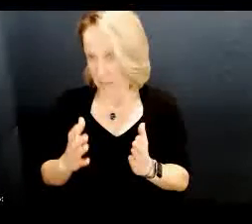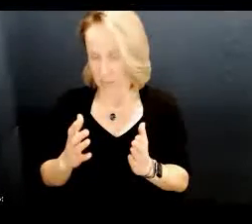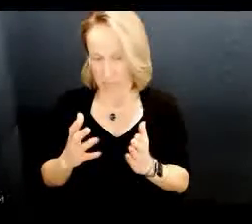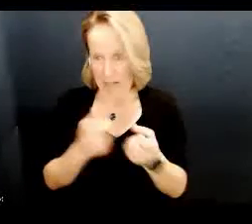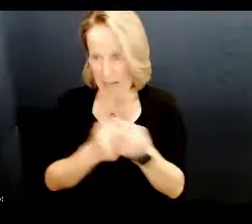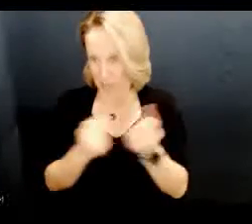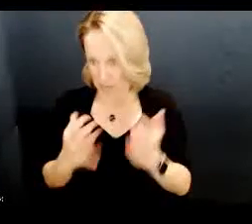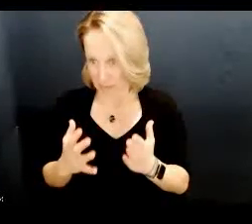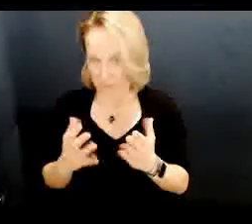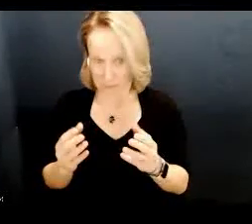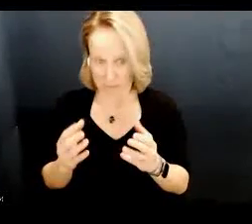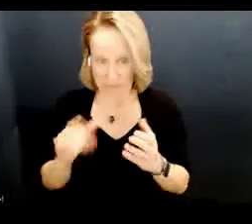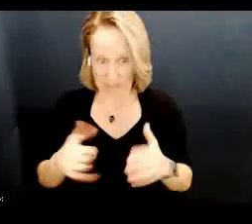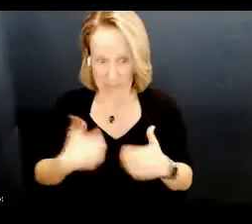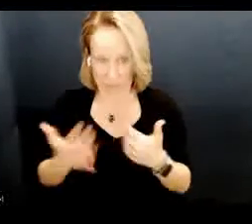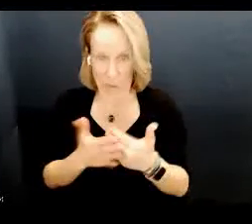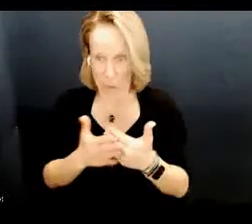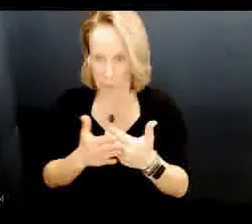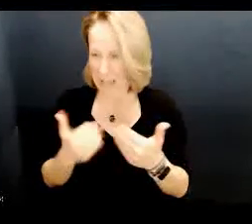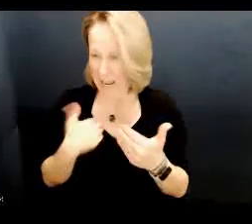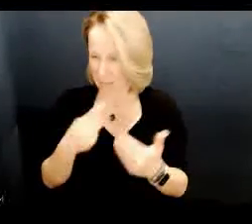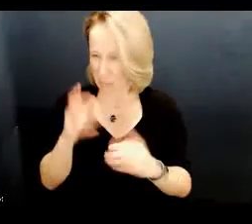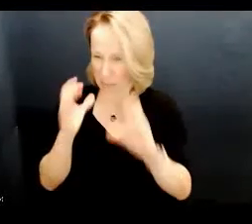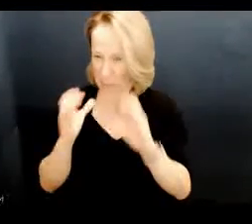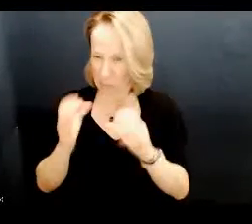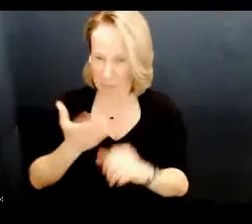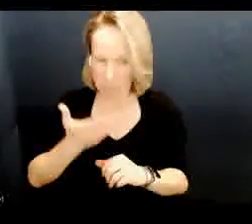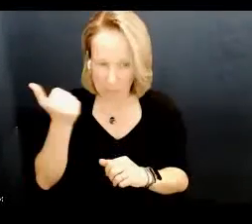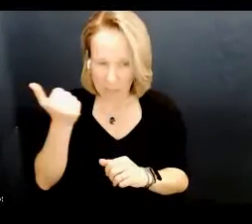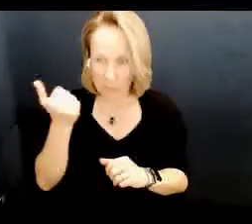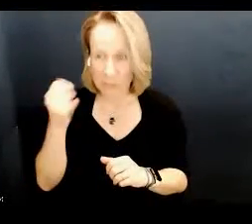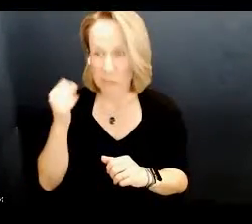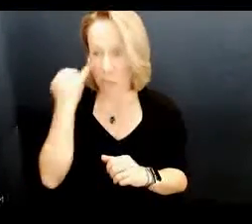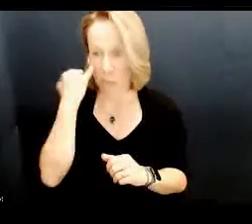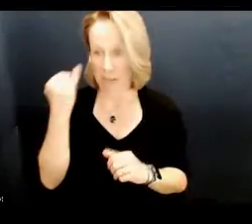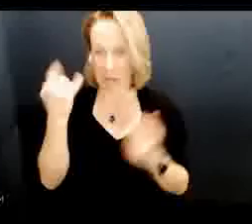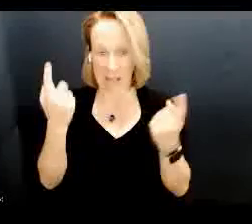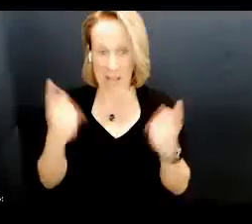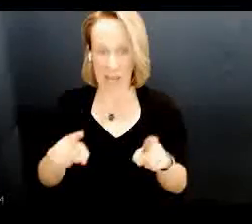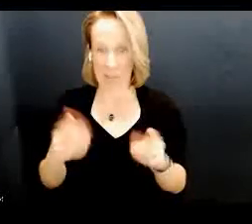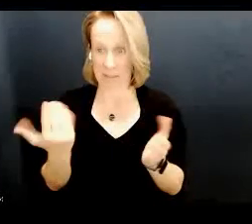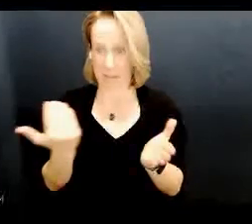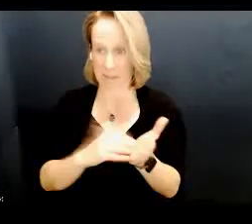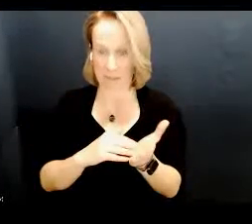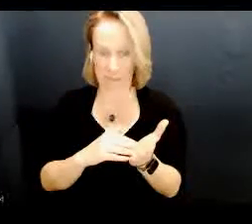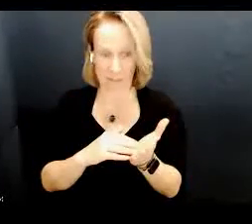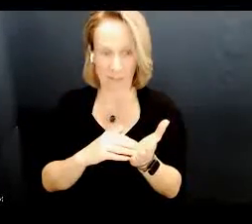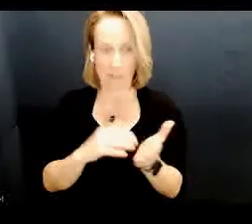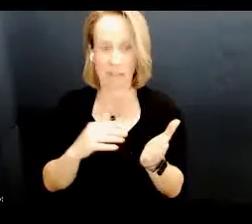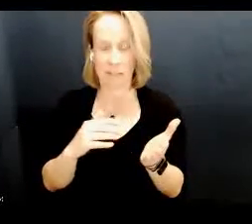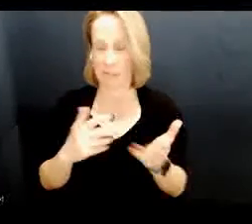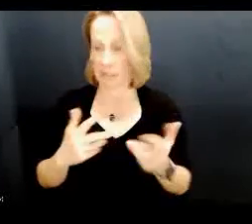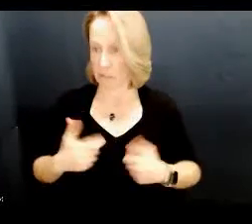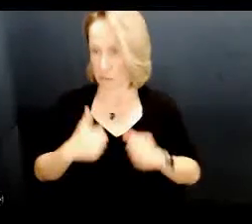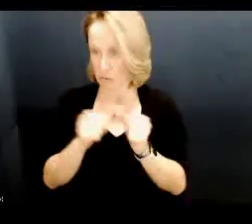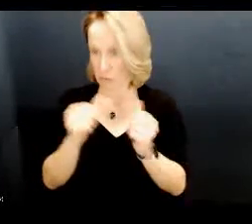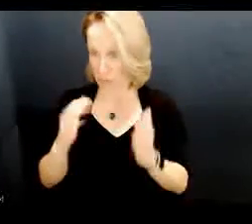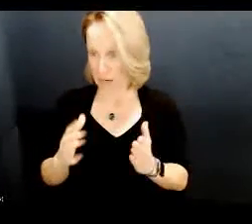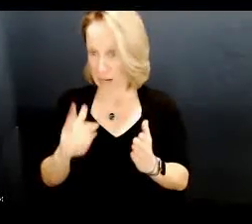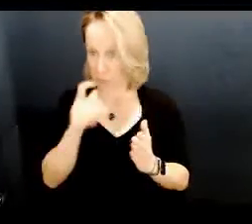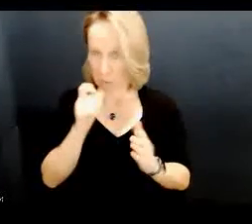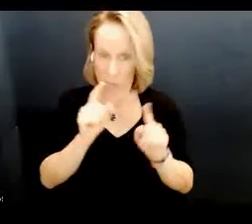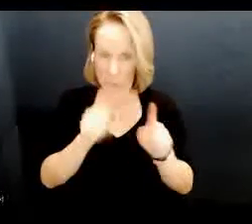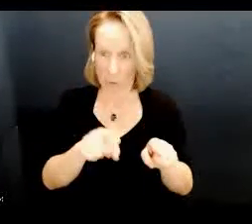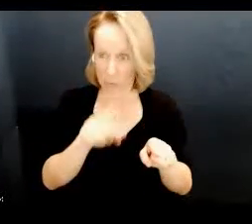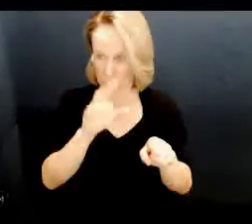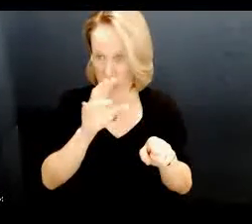communicating so that if this happens again where there's a survivor who goes to this particular